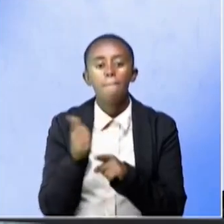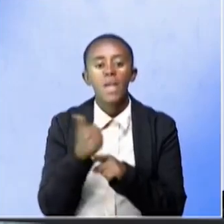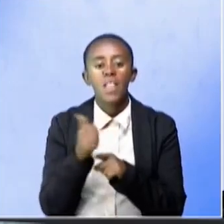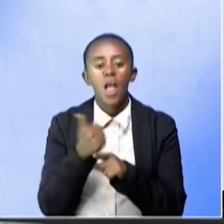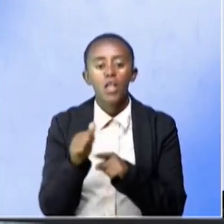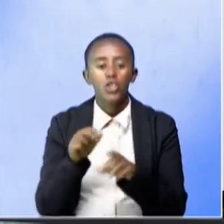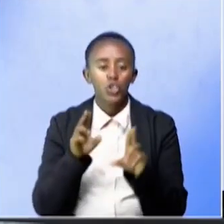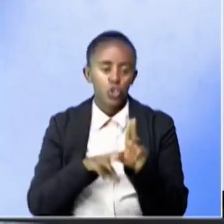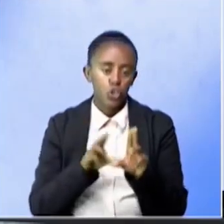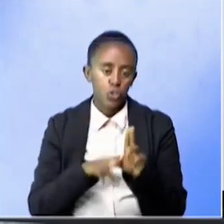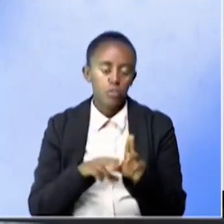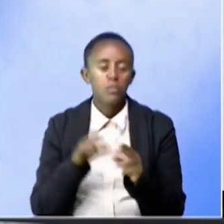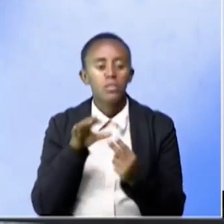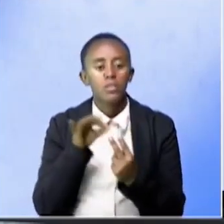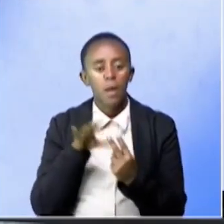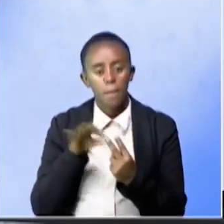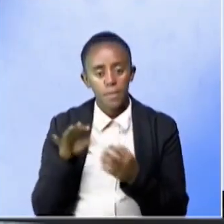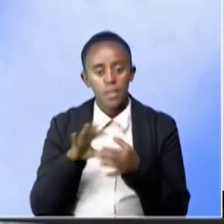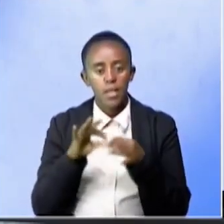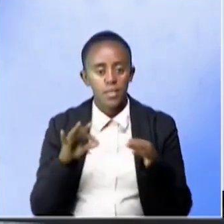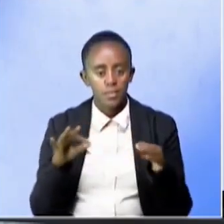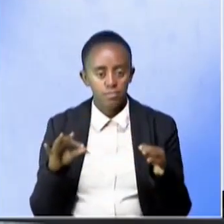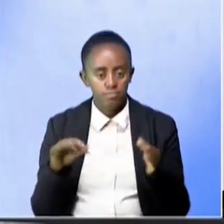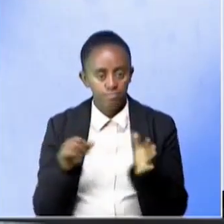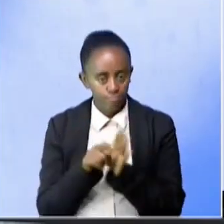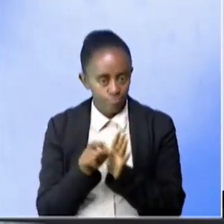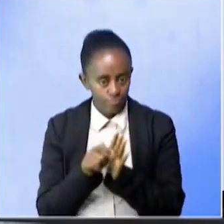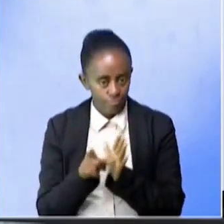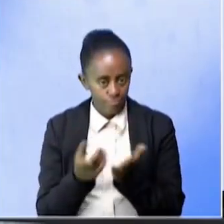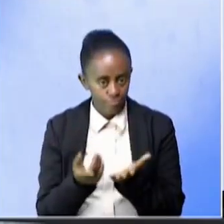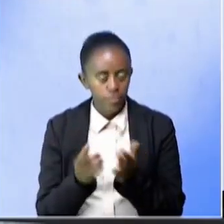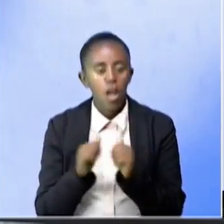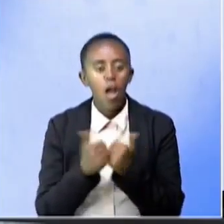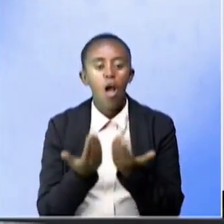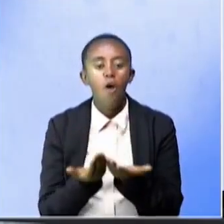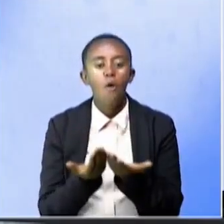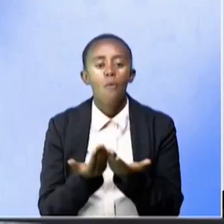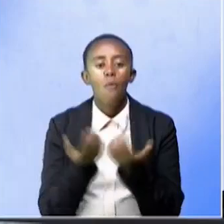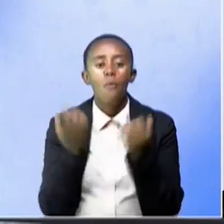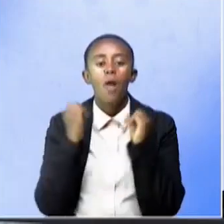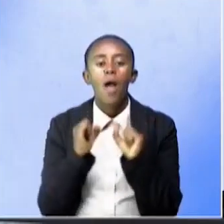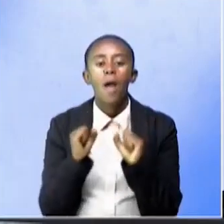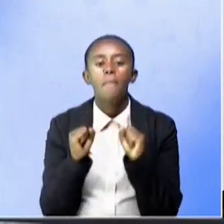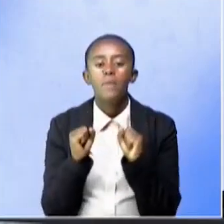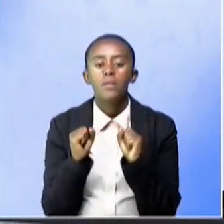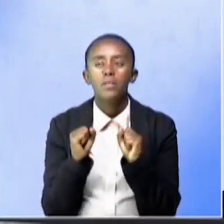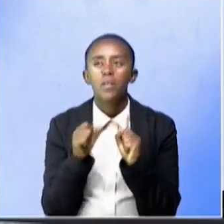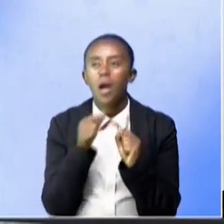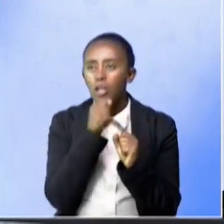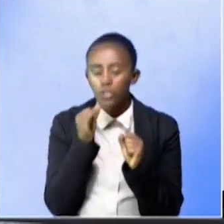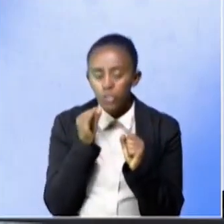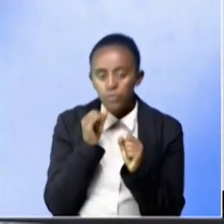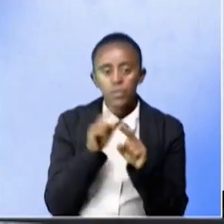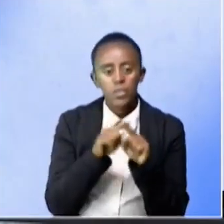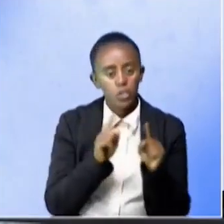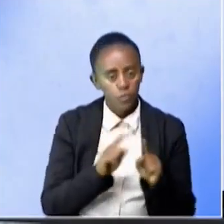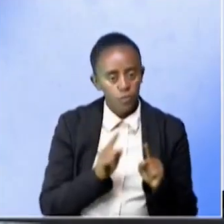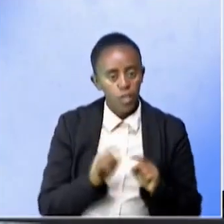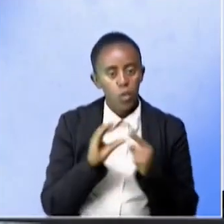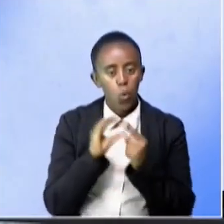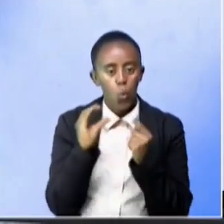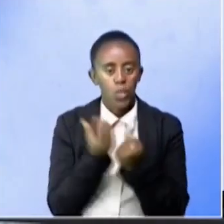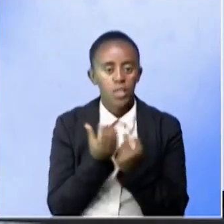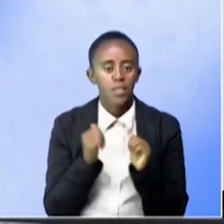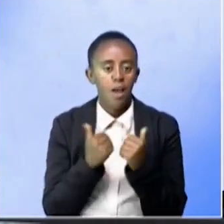These are some of the sample examples, right? How we are able to use the adjectives in different